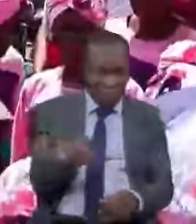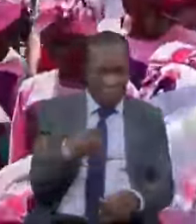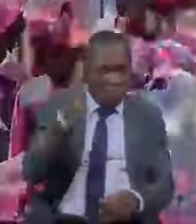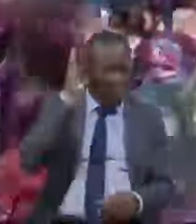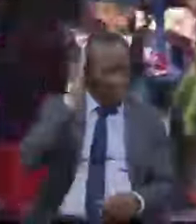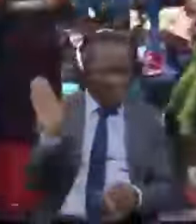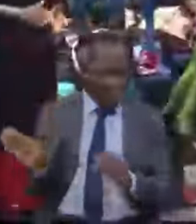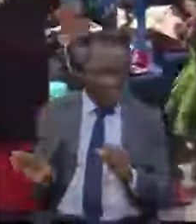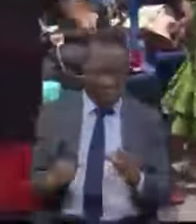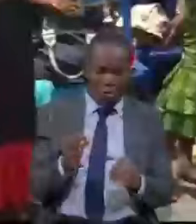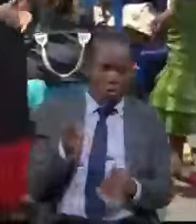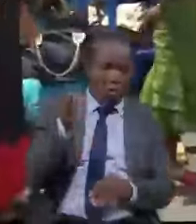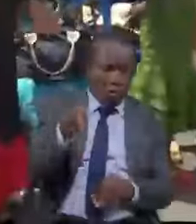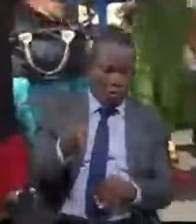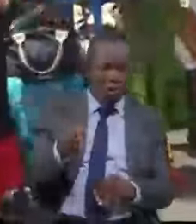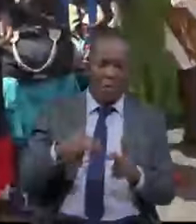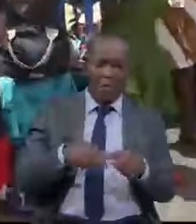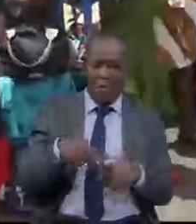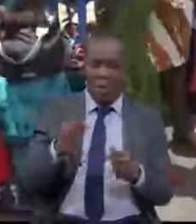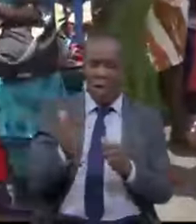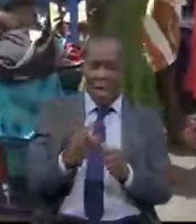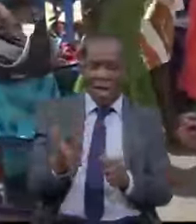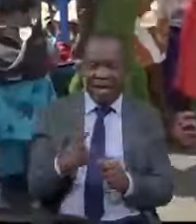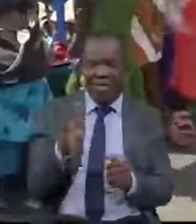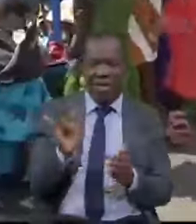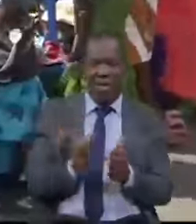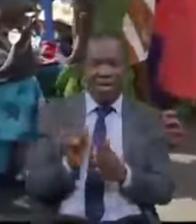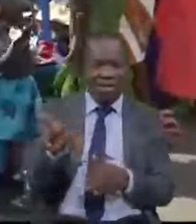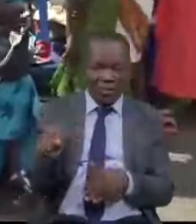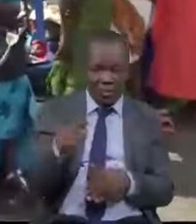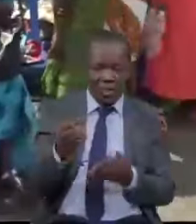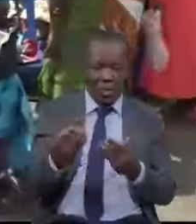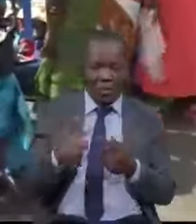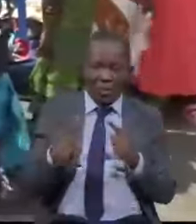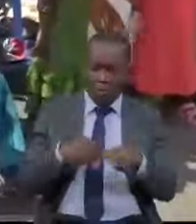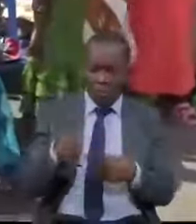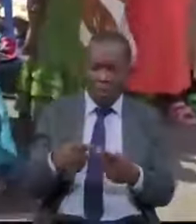going, doing whatever you are doing.